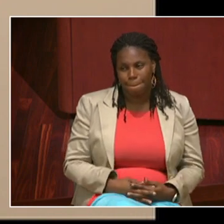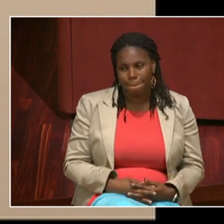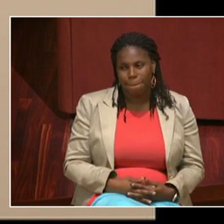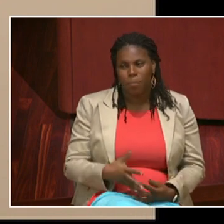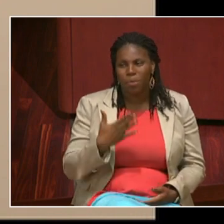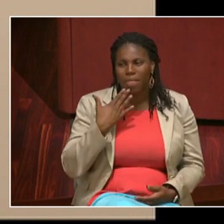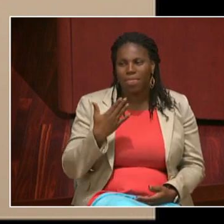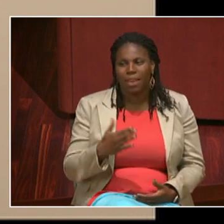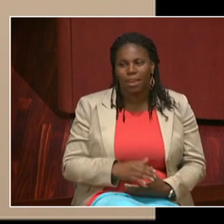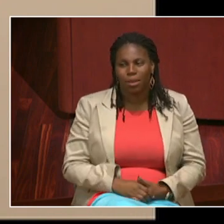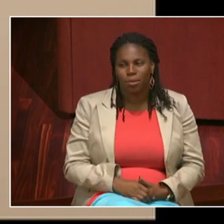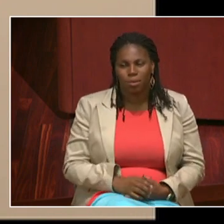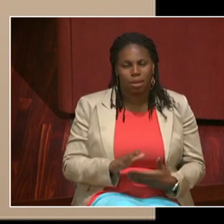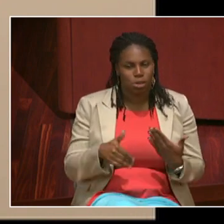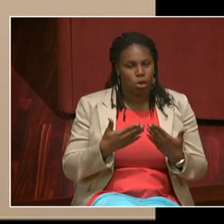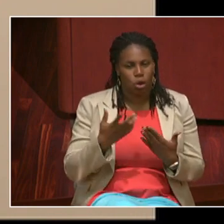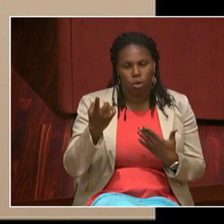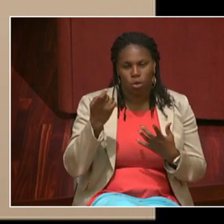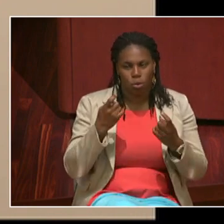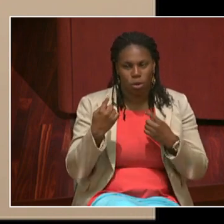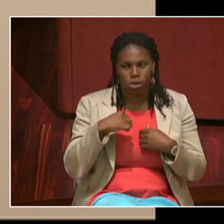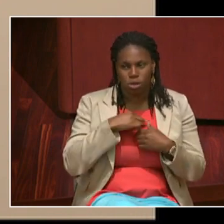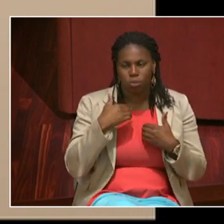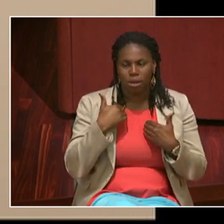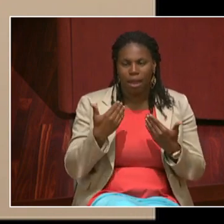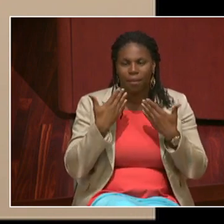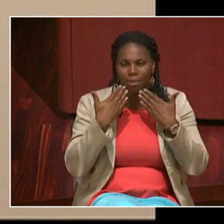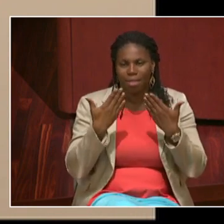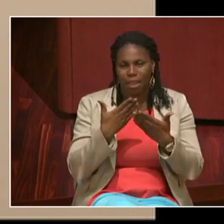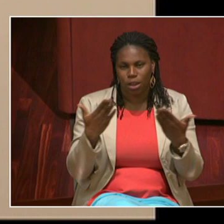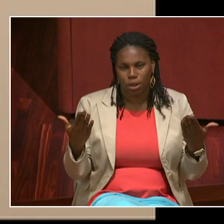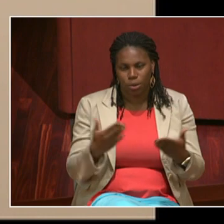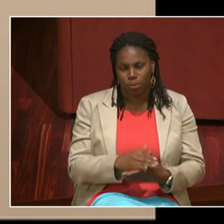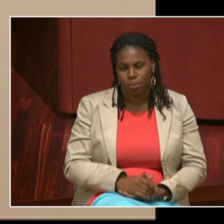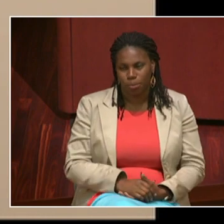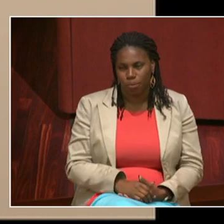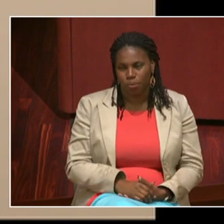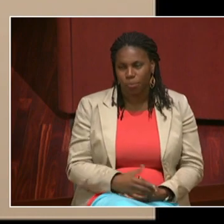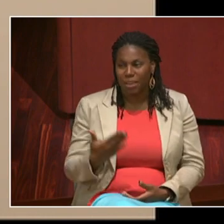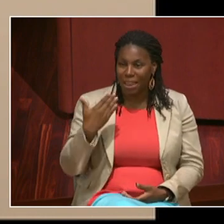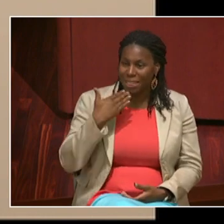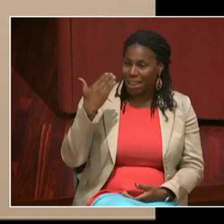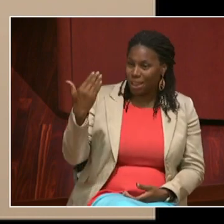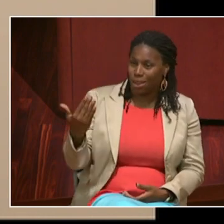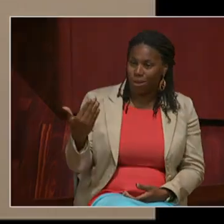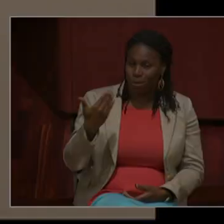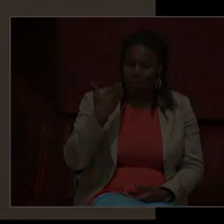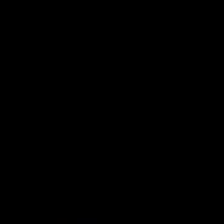Thank you. That's all the questions that we have. Thanks so much. Oh, thank you.